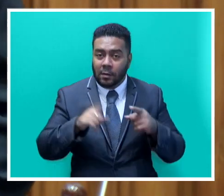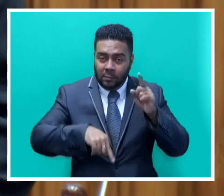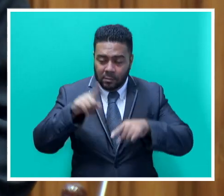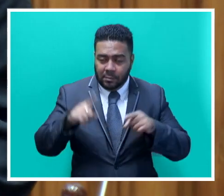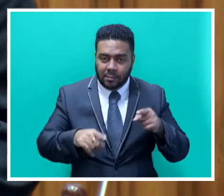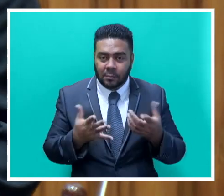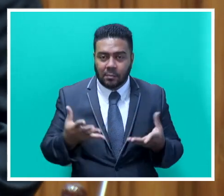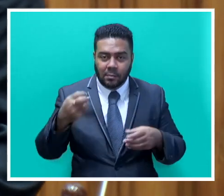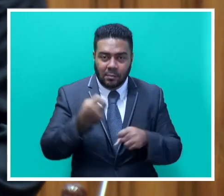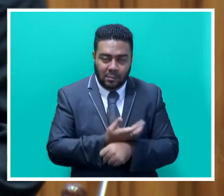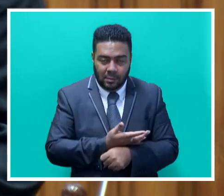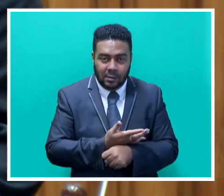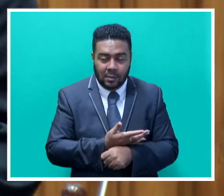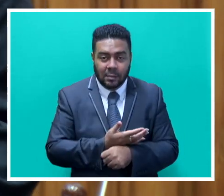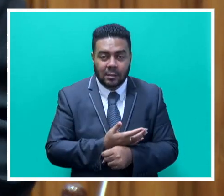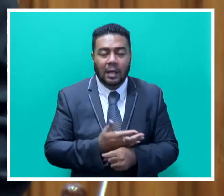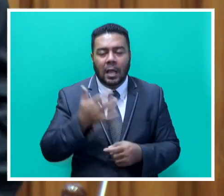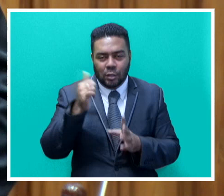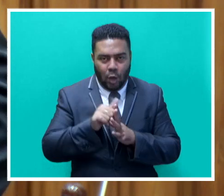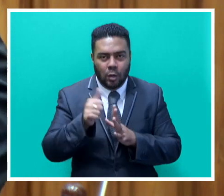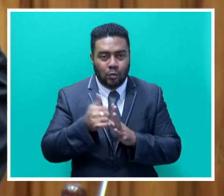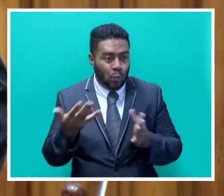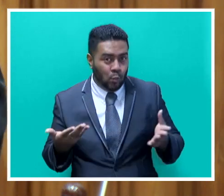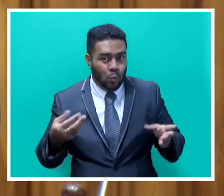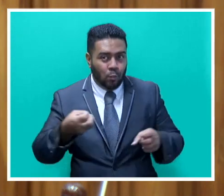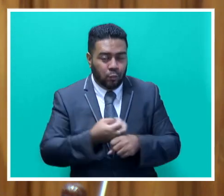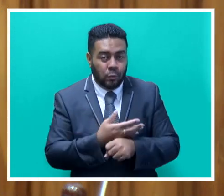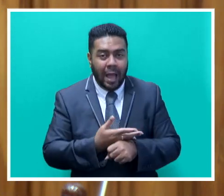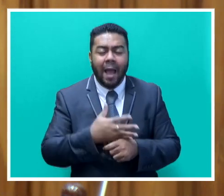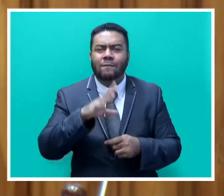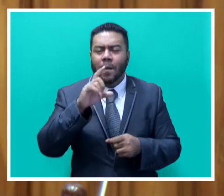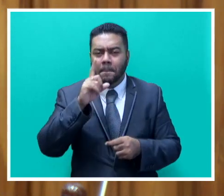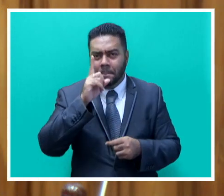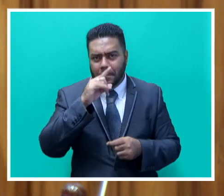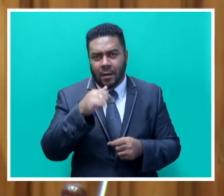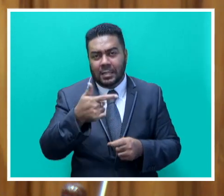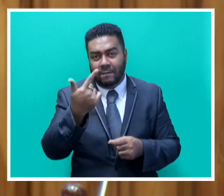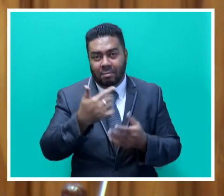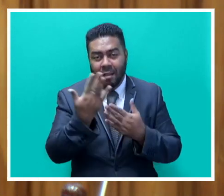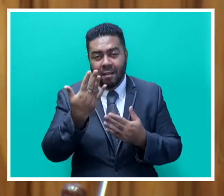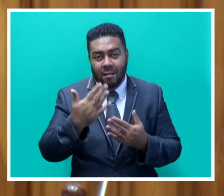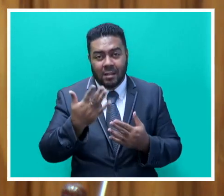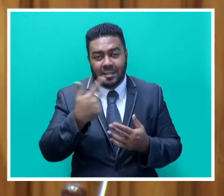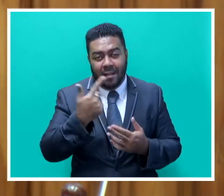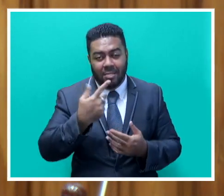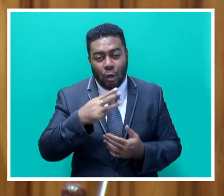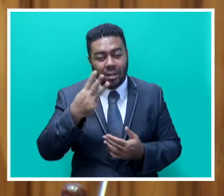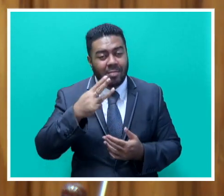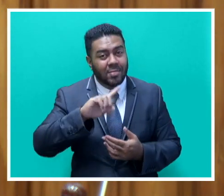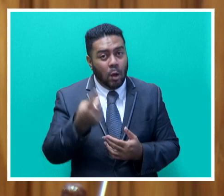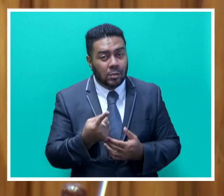exceptional infectiousness has also driven cases in the US from a 7-day average of 13,000 2 weeks